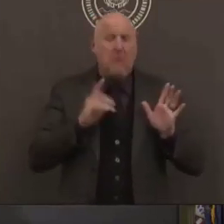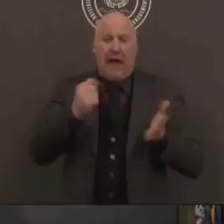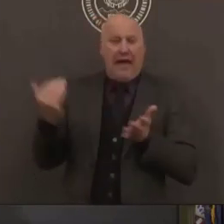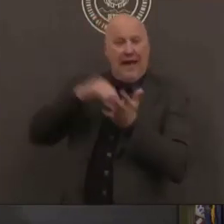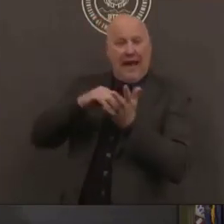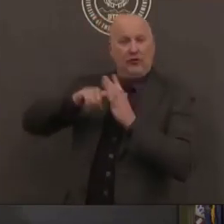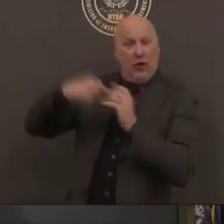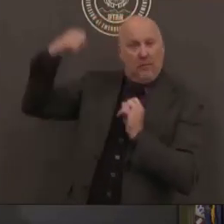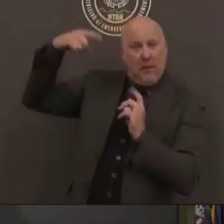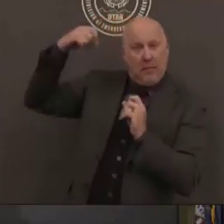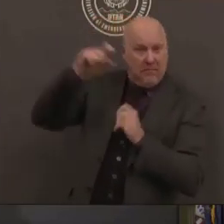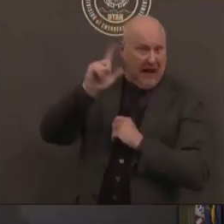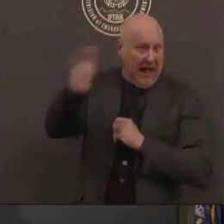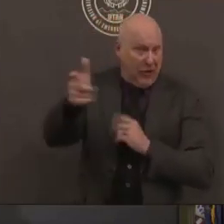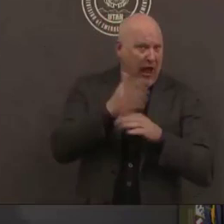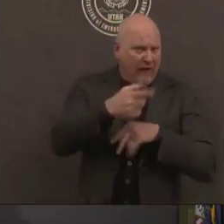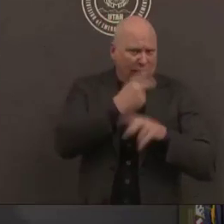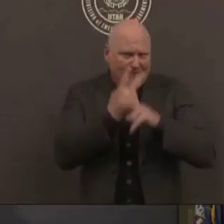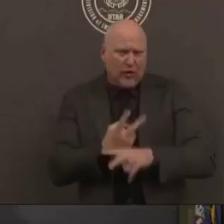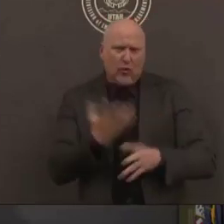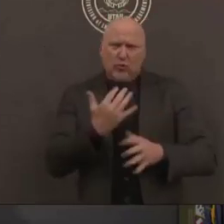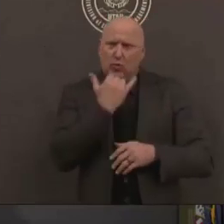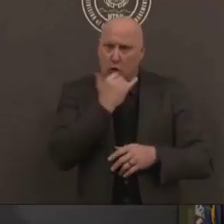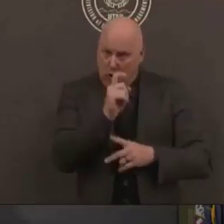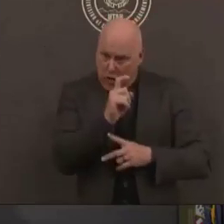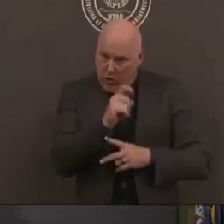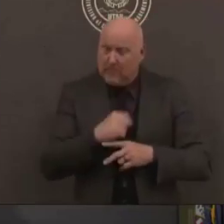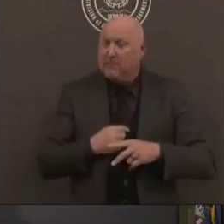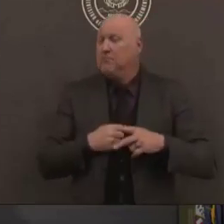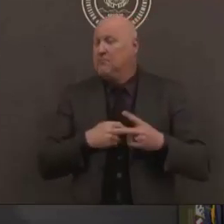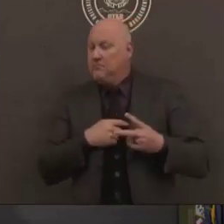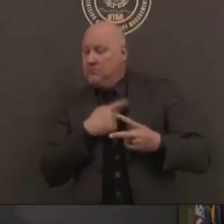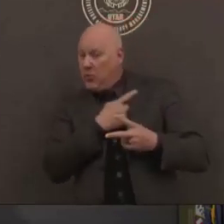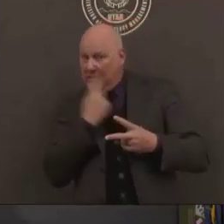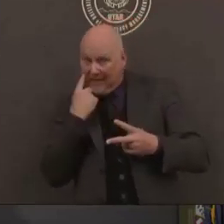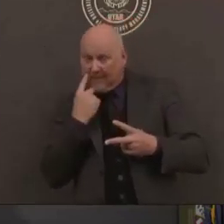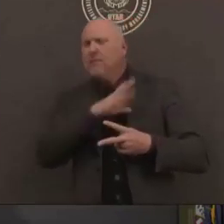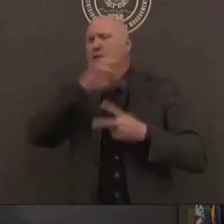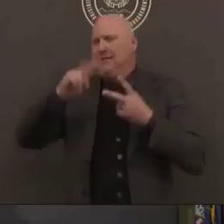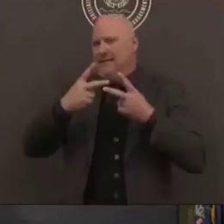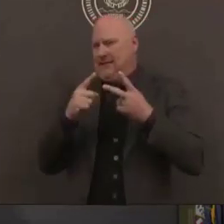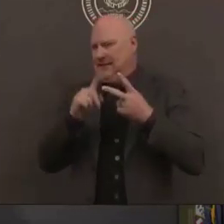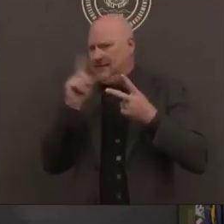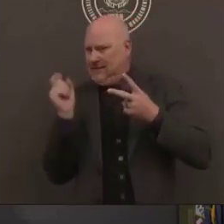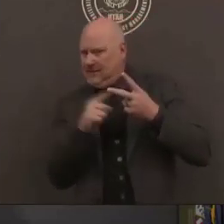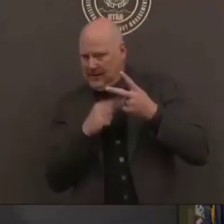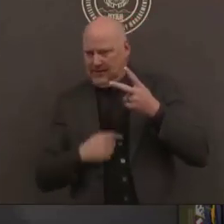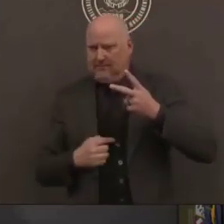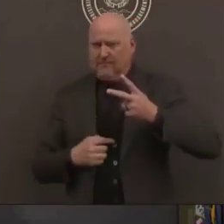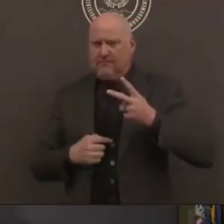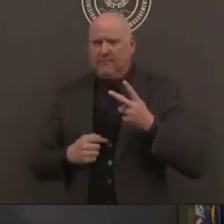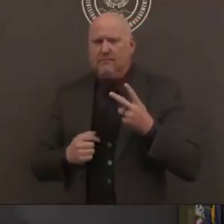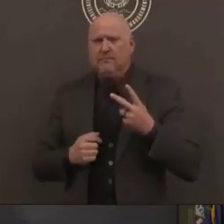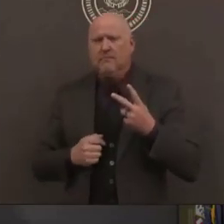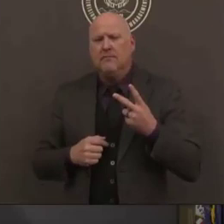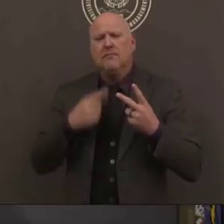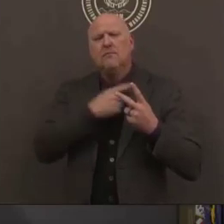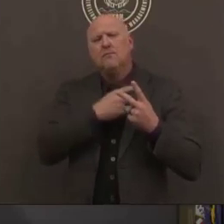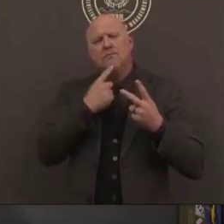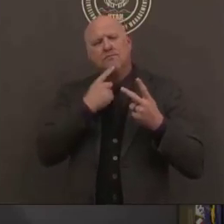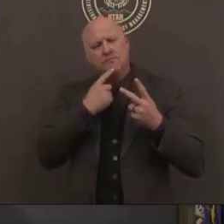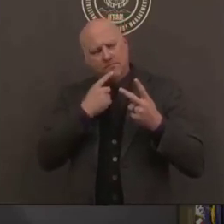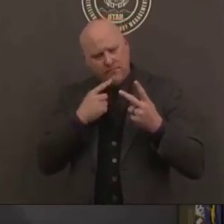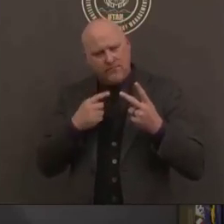you're pushing mobile alerts to phones for people crossing the border. And then you mentioned that you'll be moving to